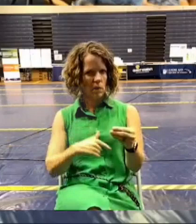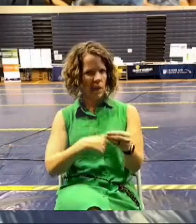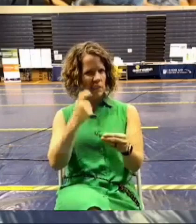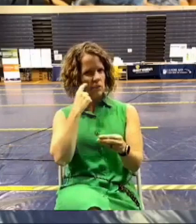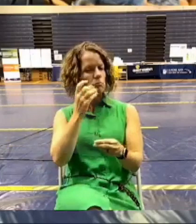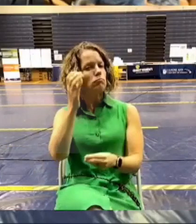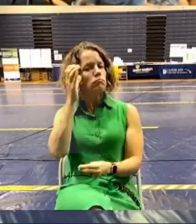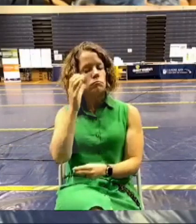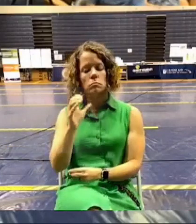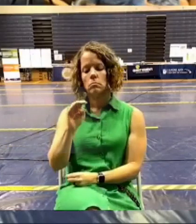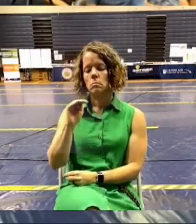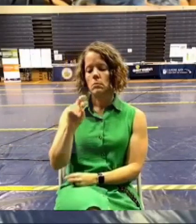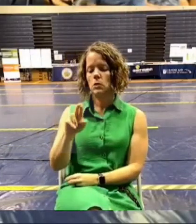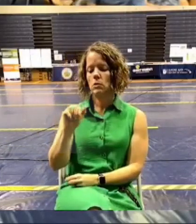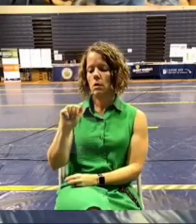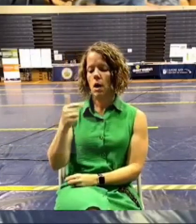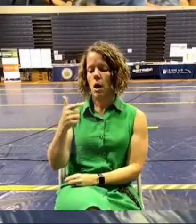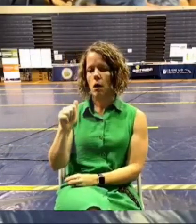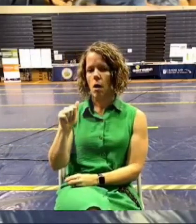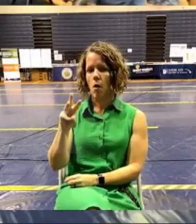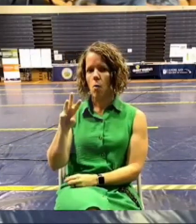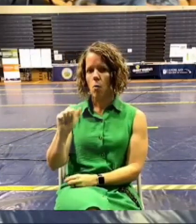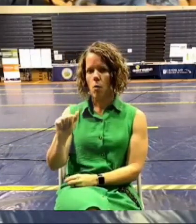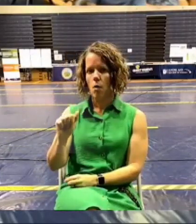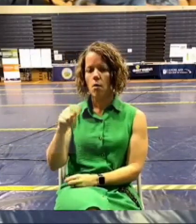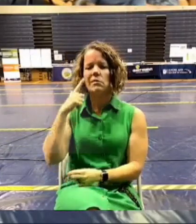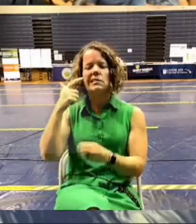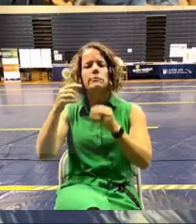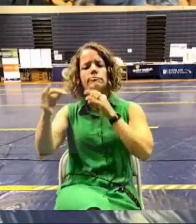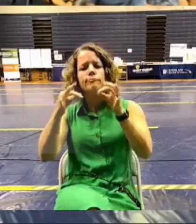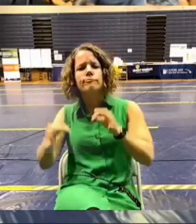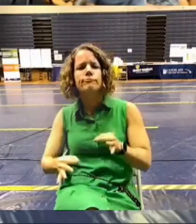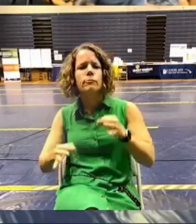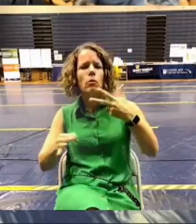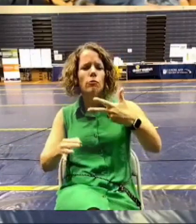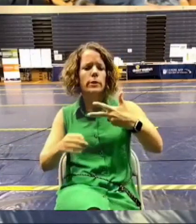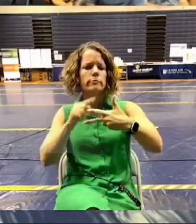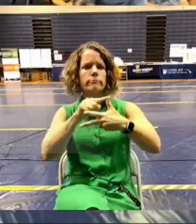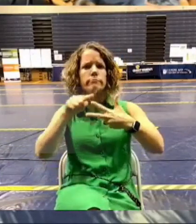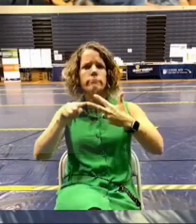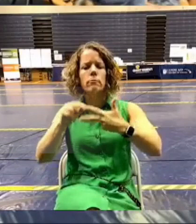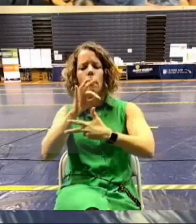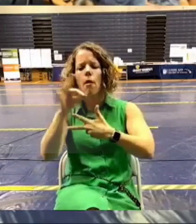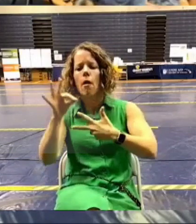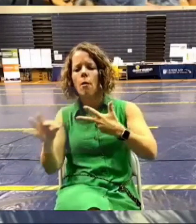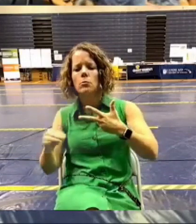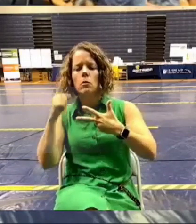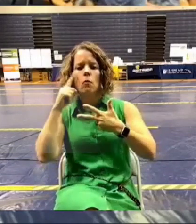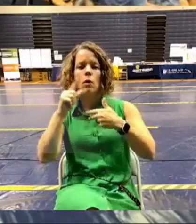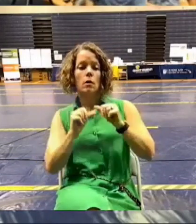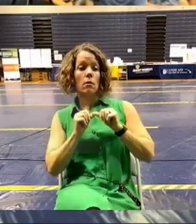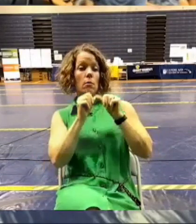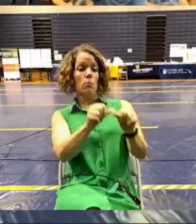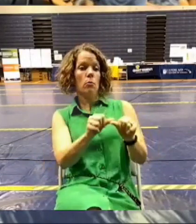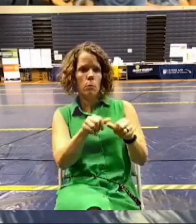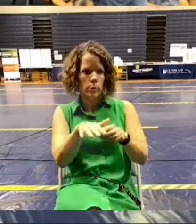Agawa on the three locations for the disposal final.